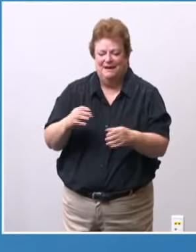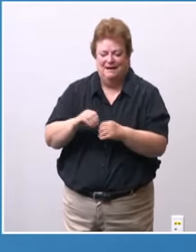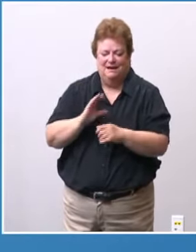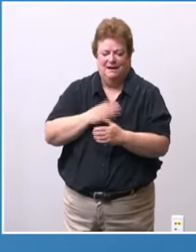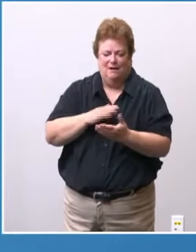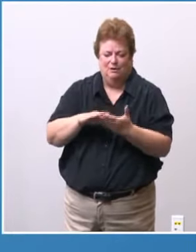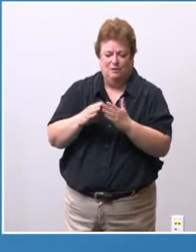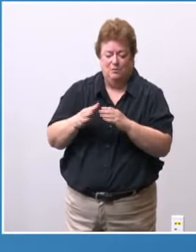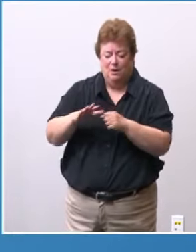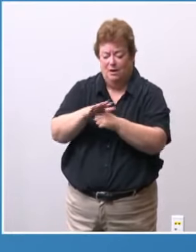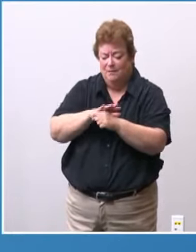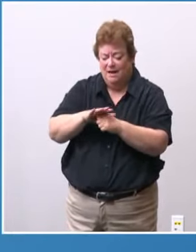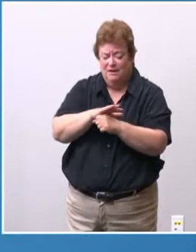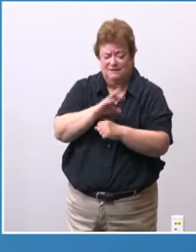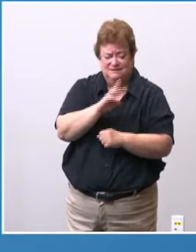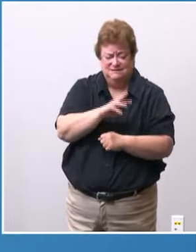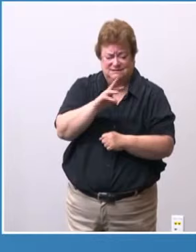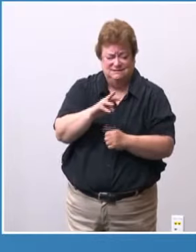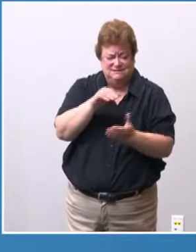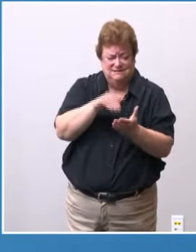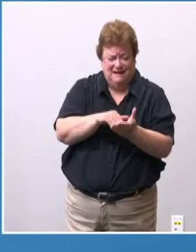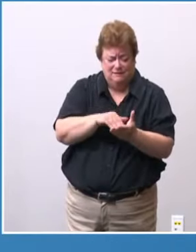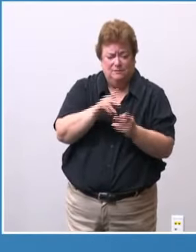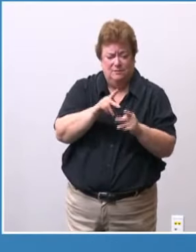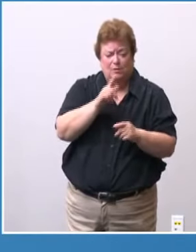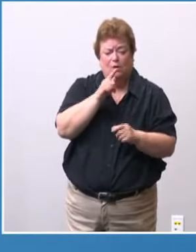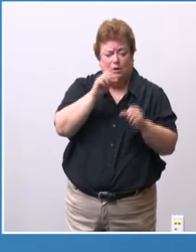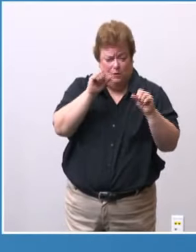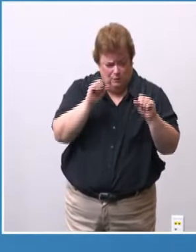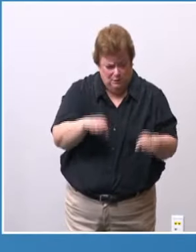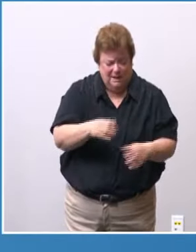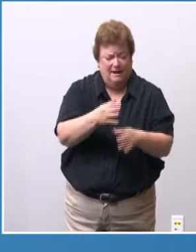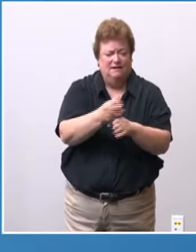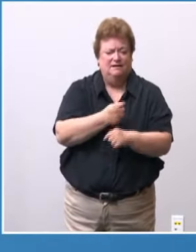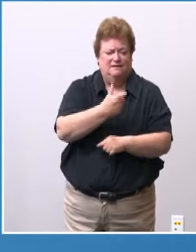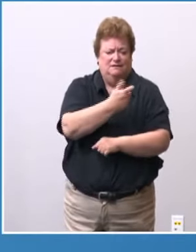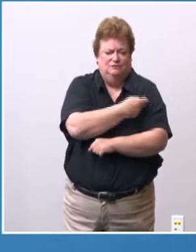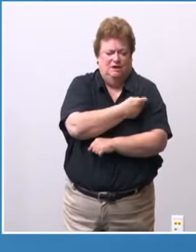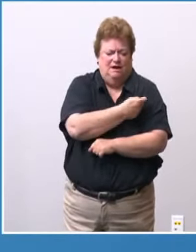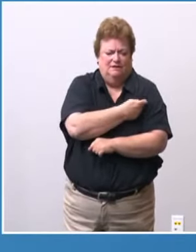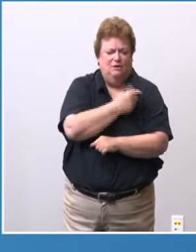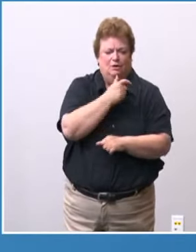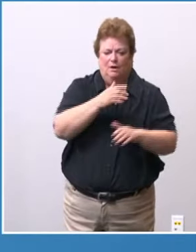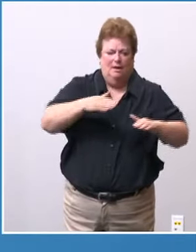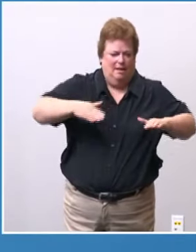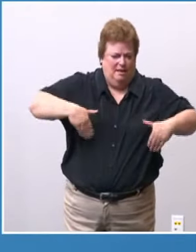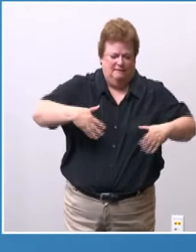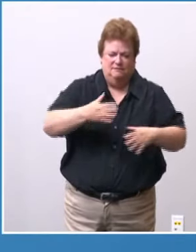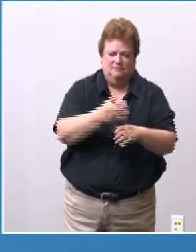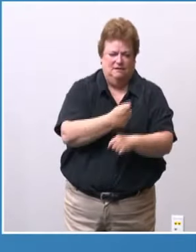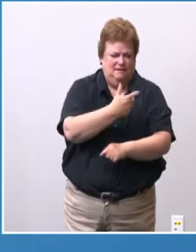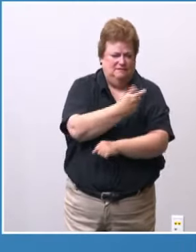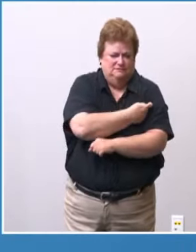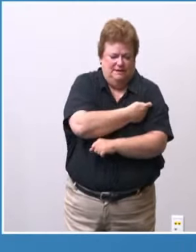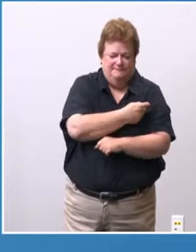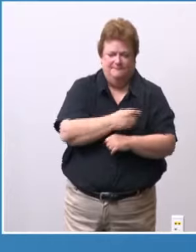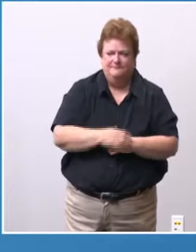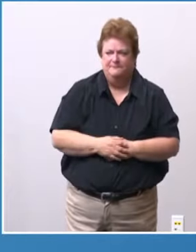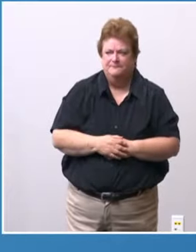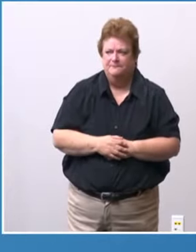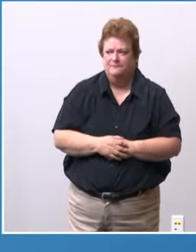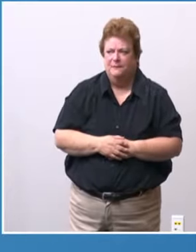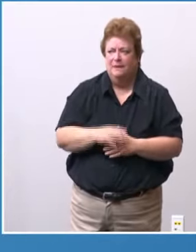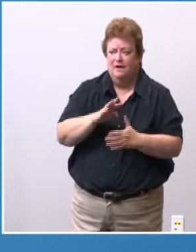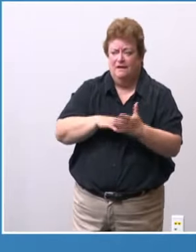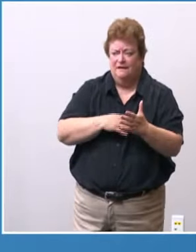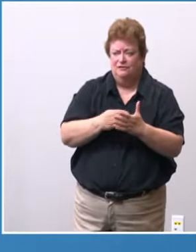community, around 66,000 people, who are eligible for COVID-19 vaccine but have not yet received it. The